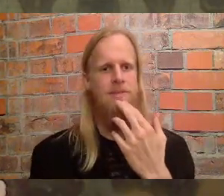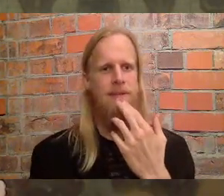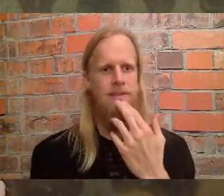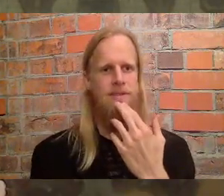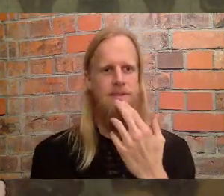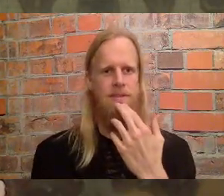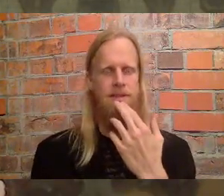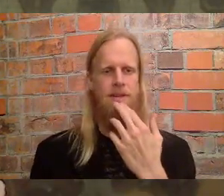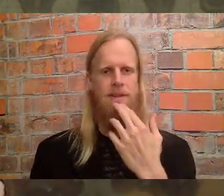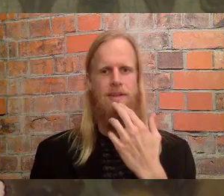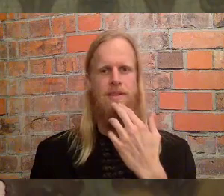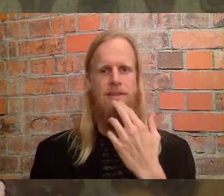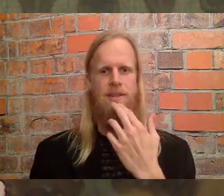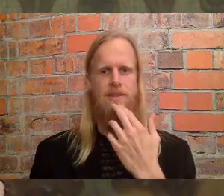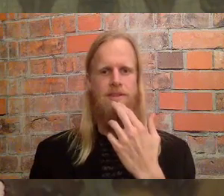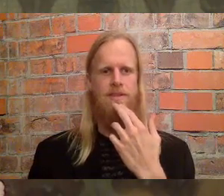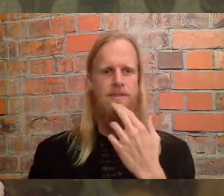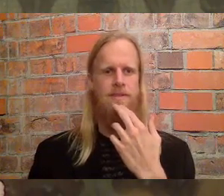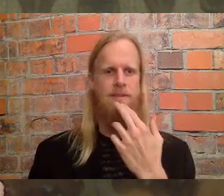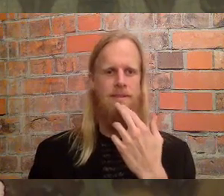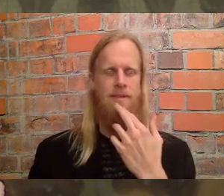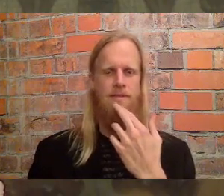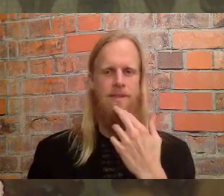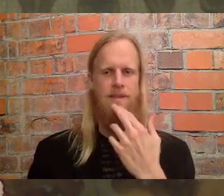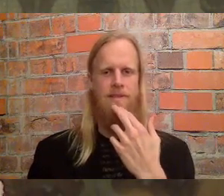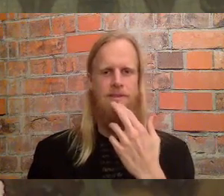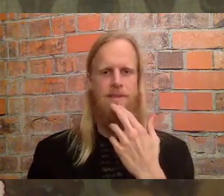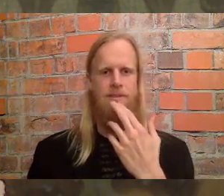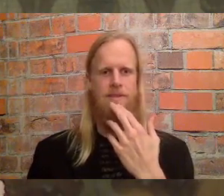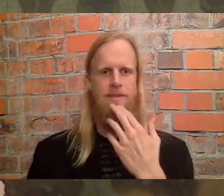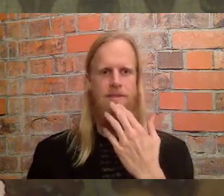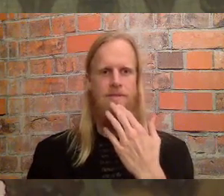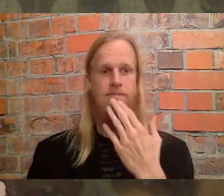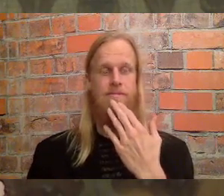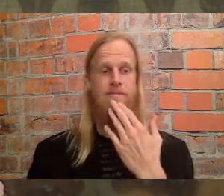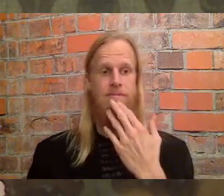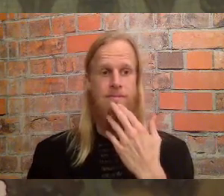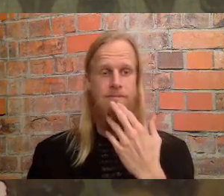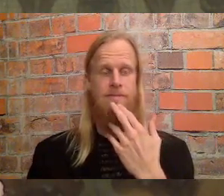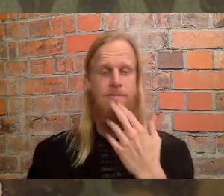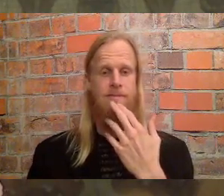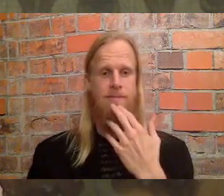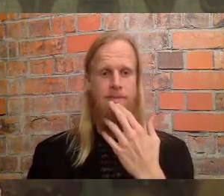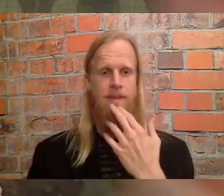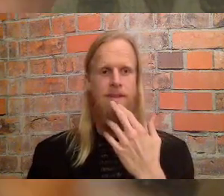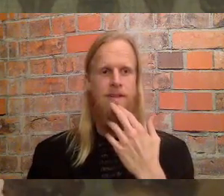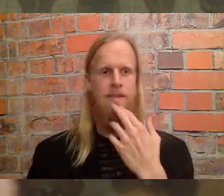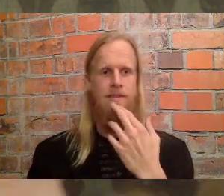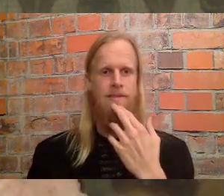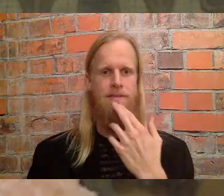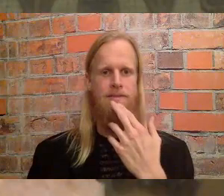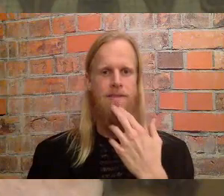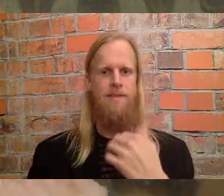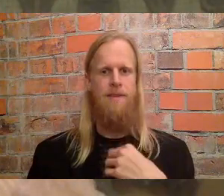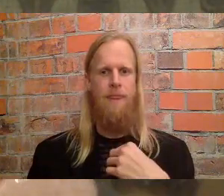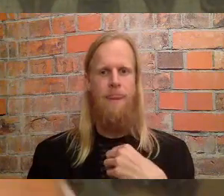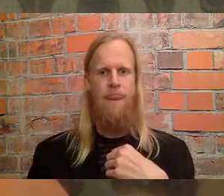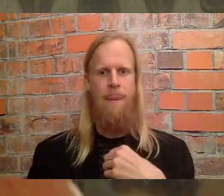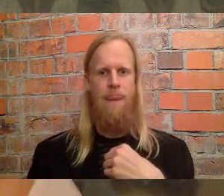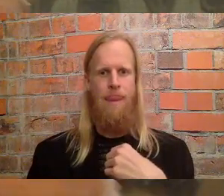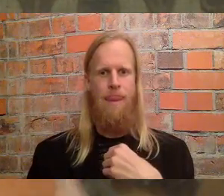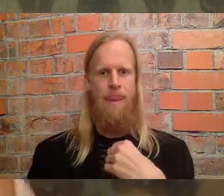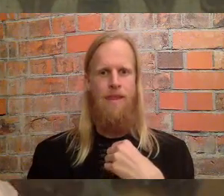listen and follow through. Listen and follow through. Tapping the chest, what would that be